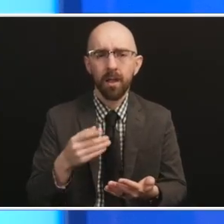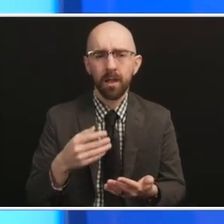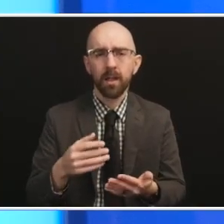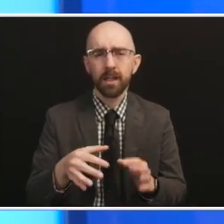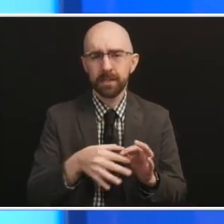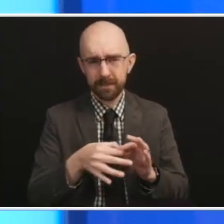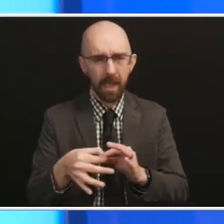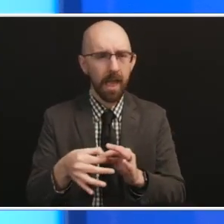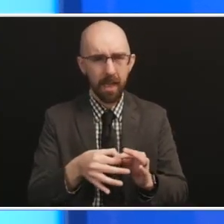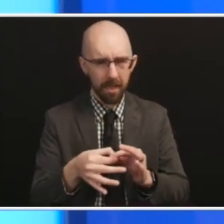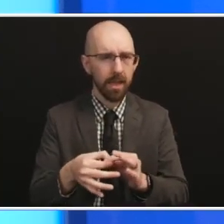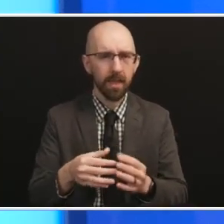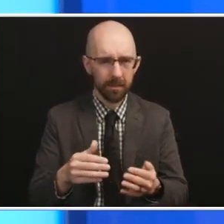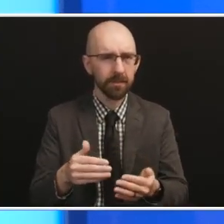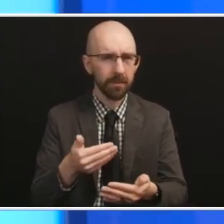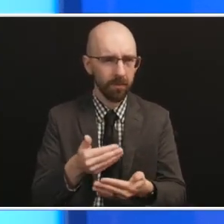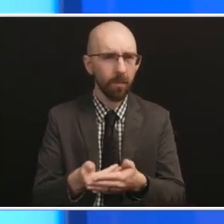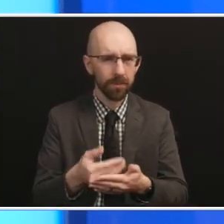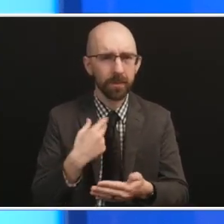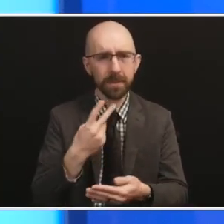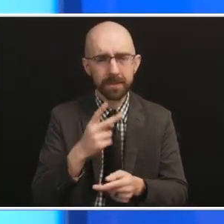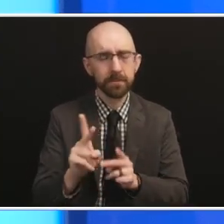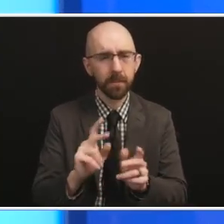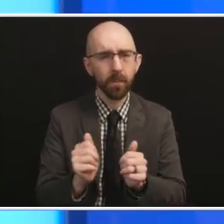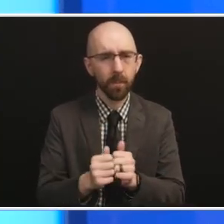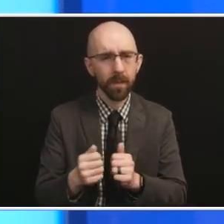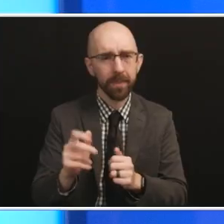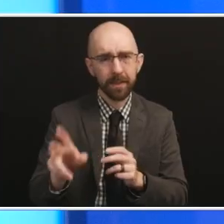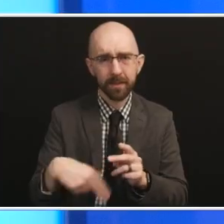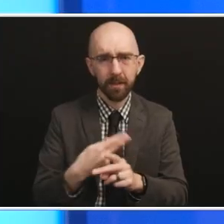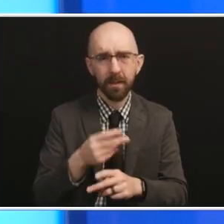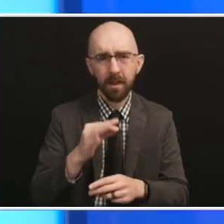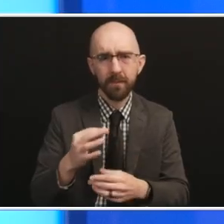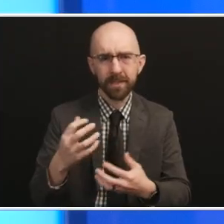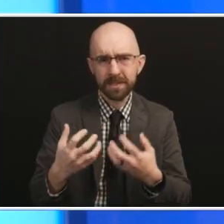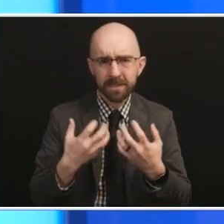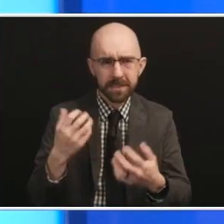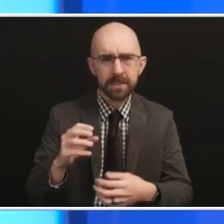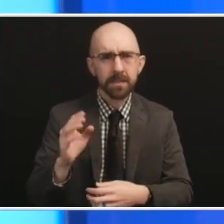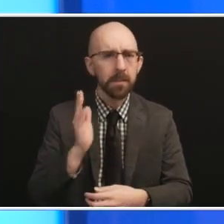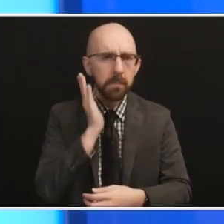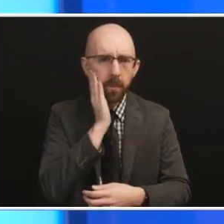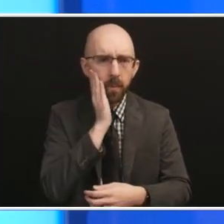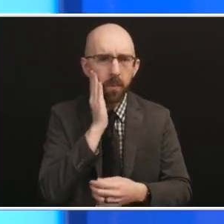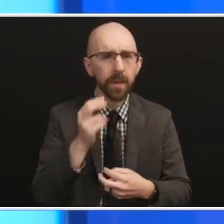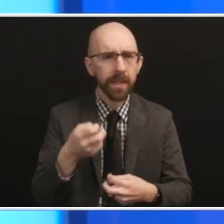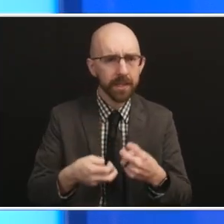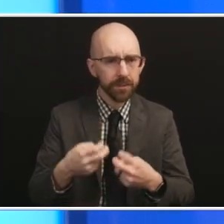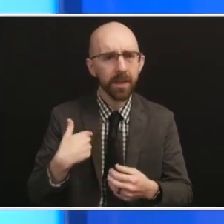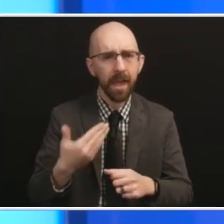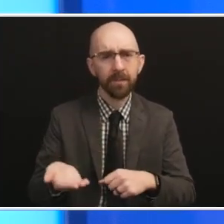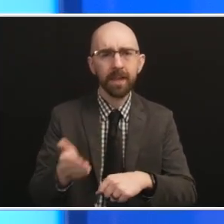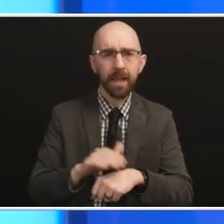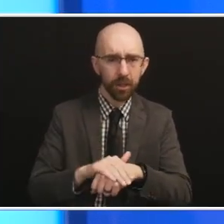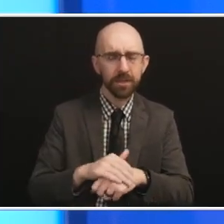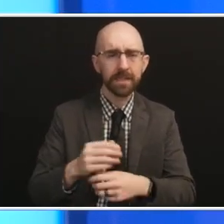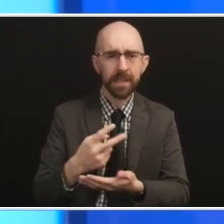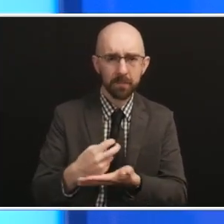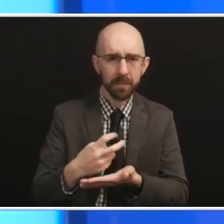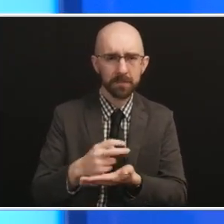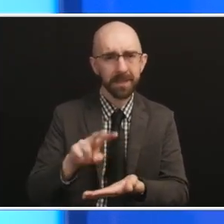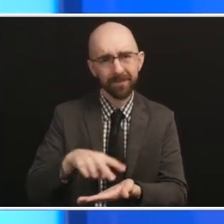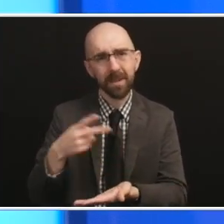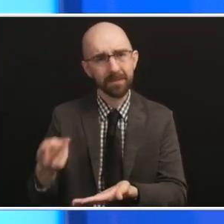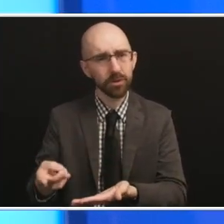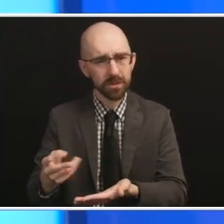together. We see that people with any sort of like agitation or mood issues have an increased risk of having epilepsy and vice versa as well. And so we